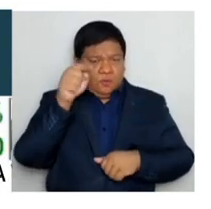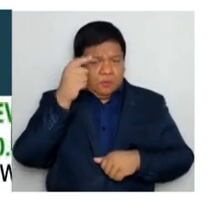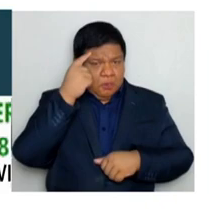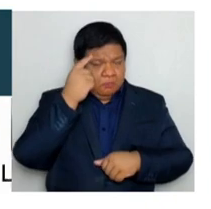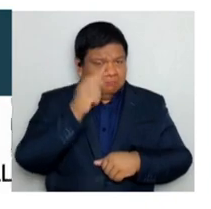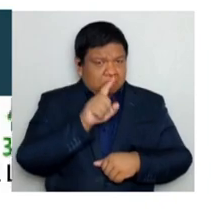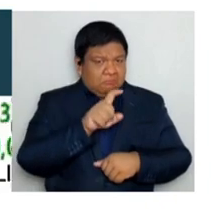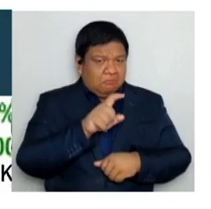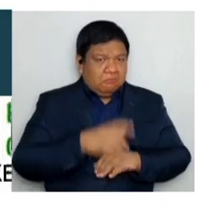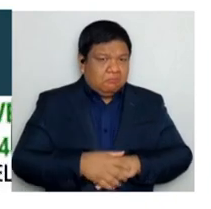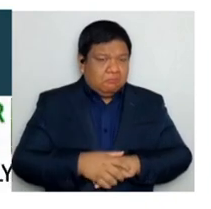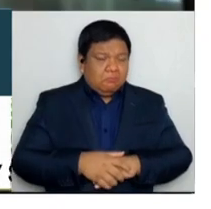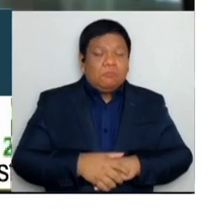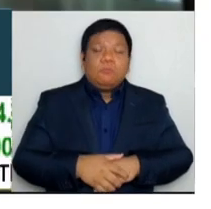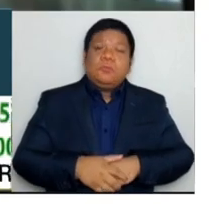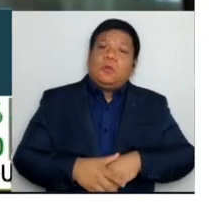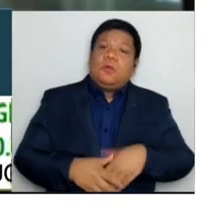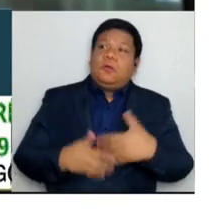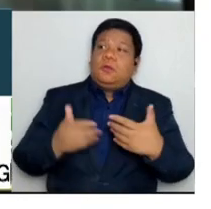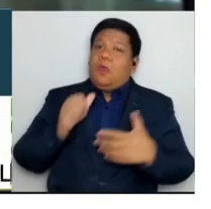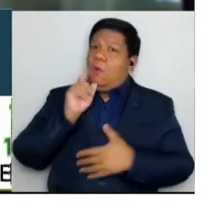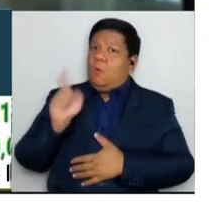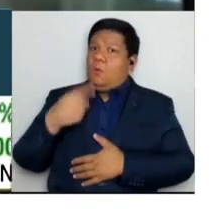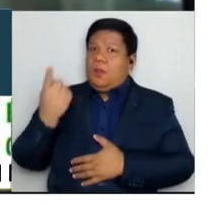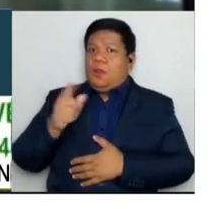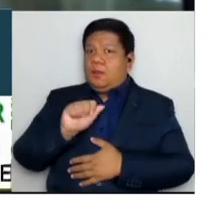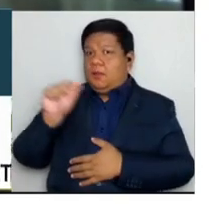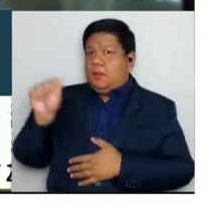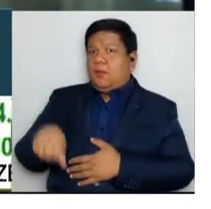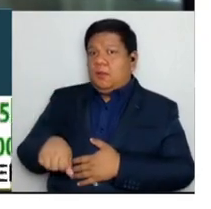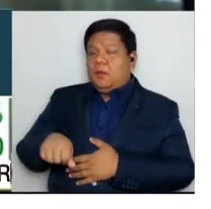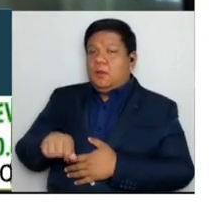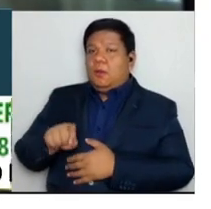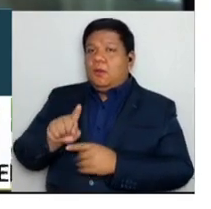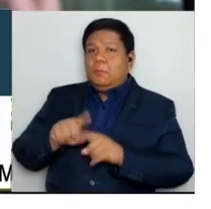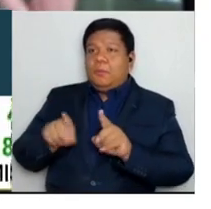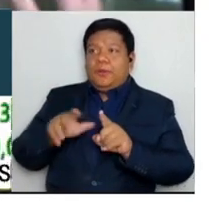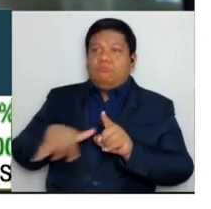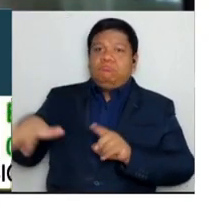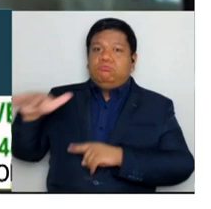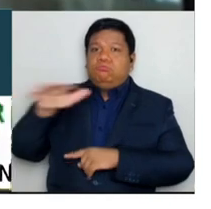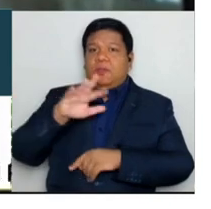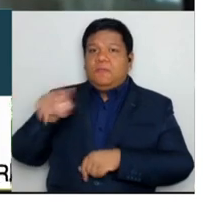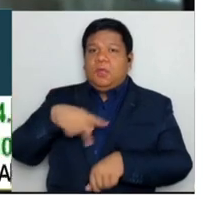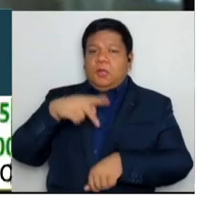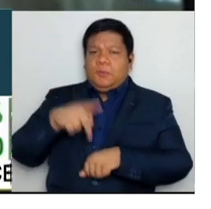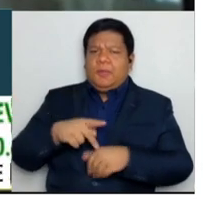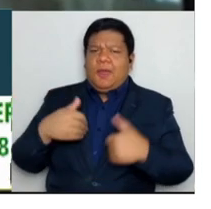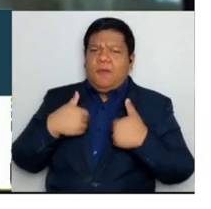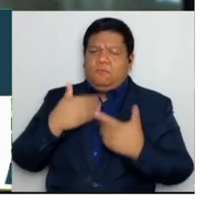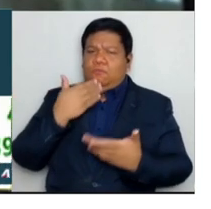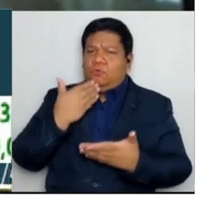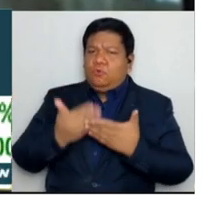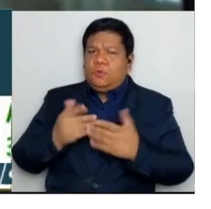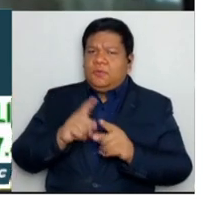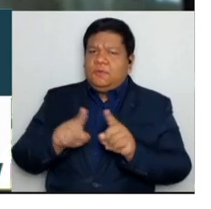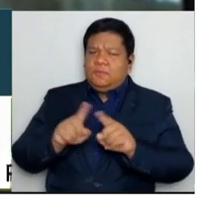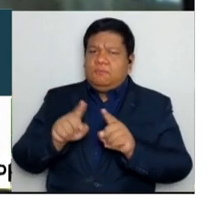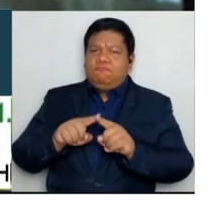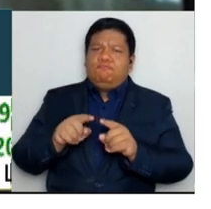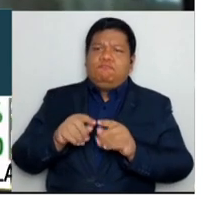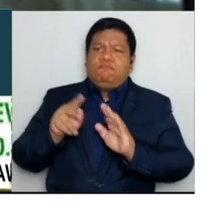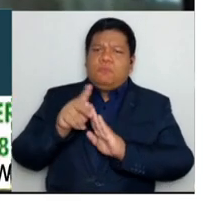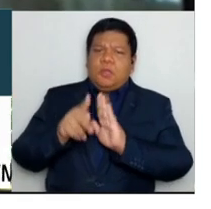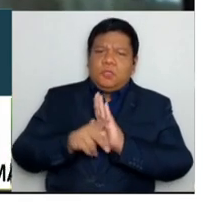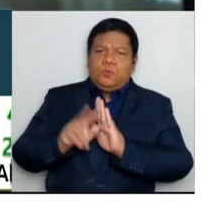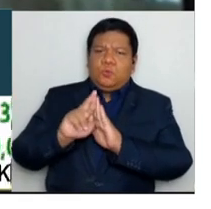Armina, hindi lamang sa Antique, kundi sa buong bansa, ay magagandang ating ibang mga nalahad na polisiya at